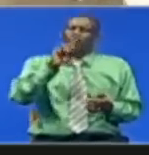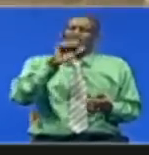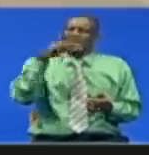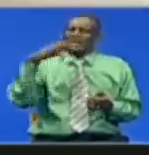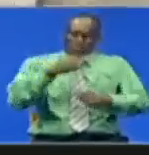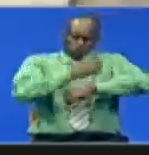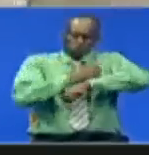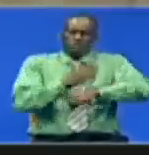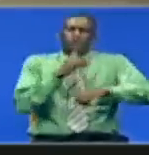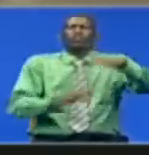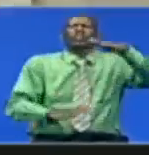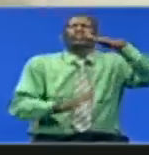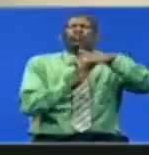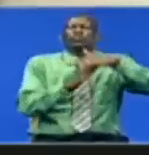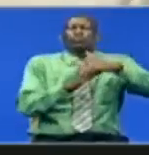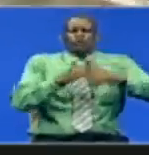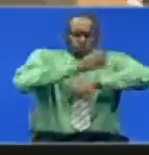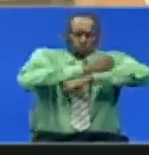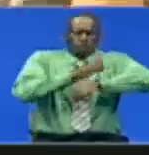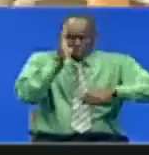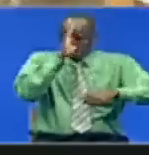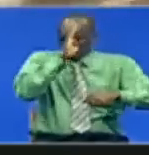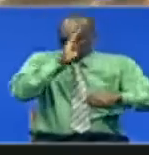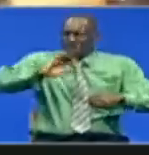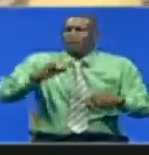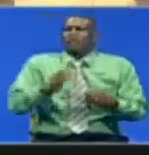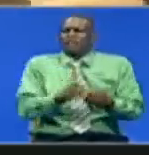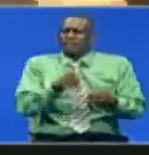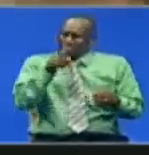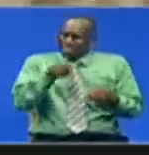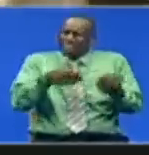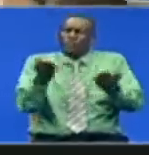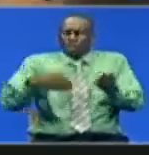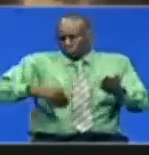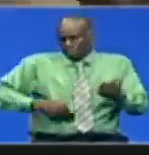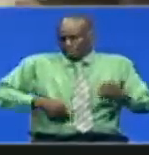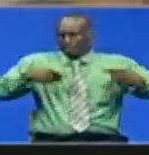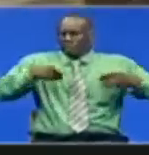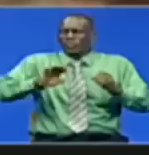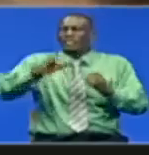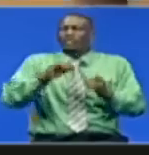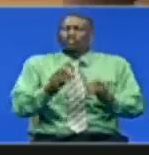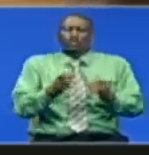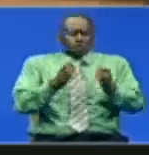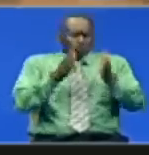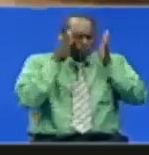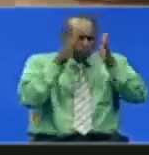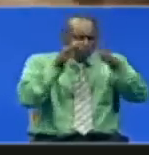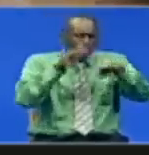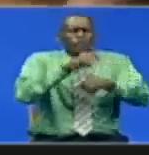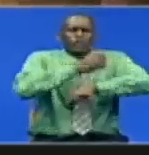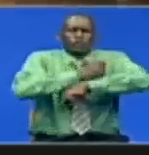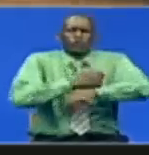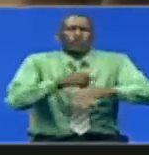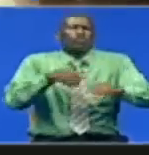institutions in Bungoma County. It's the only pride we as the young people of this county we look up to. We are not saying we don't